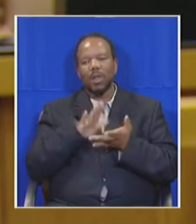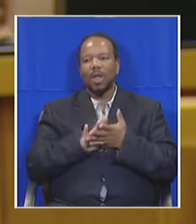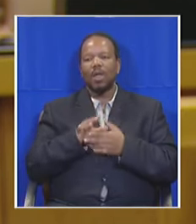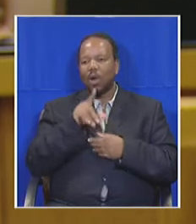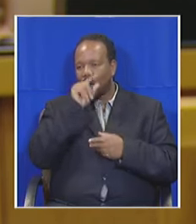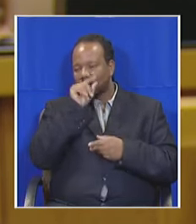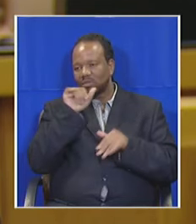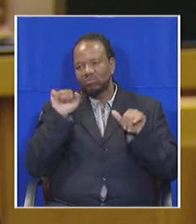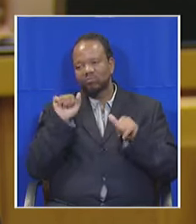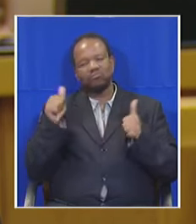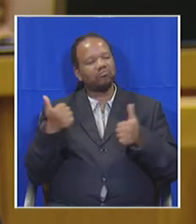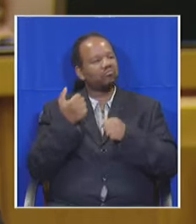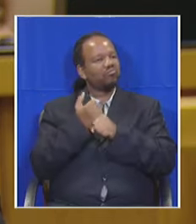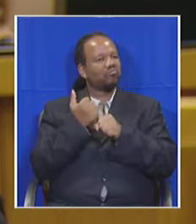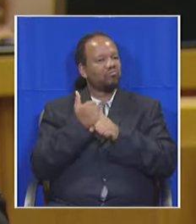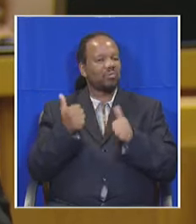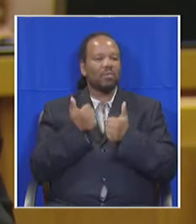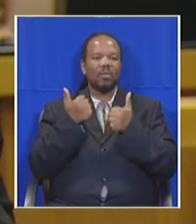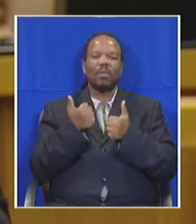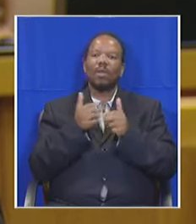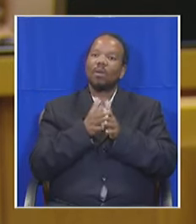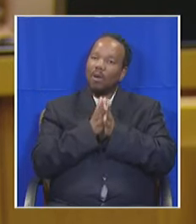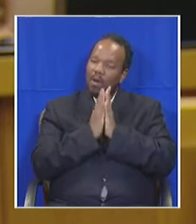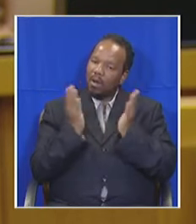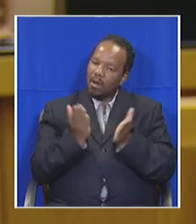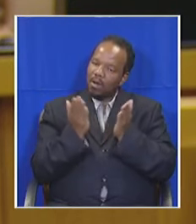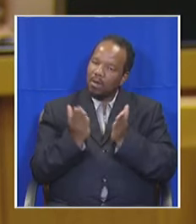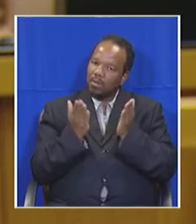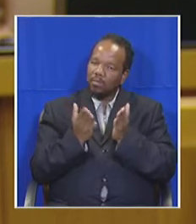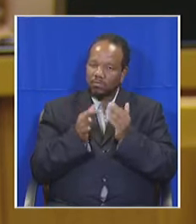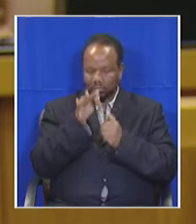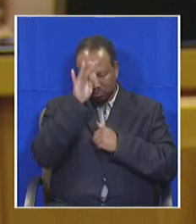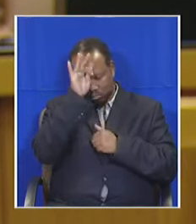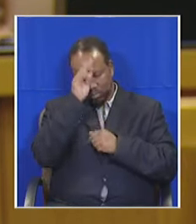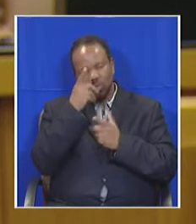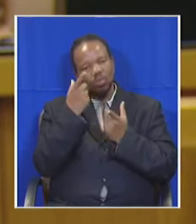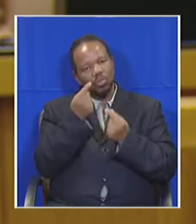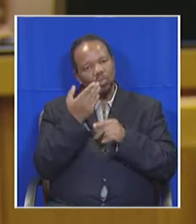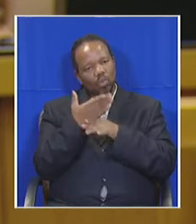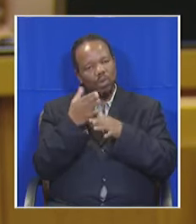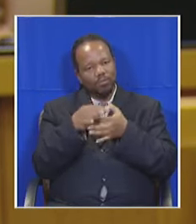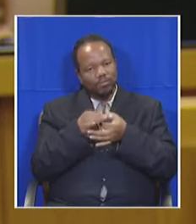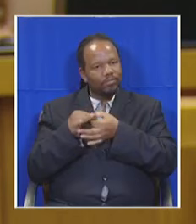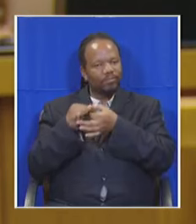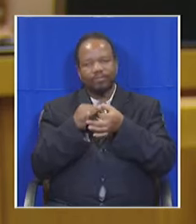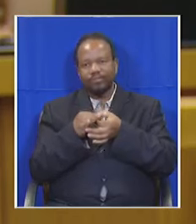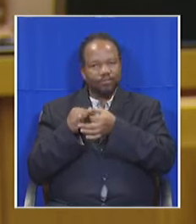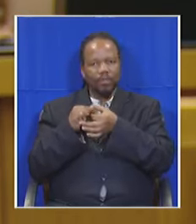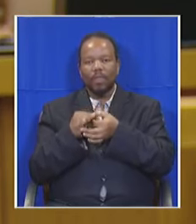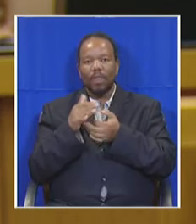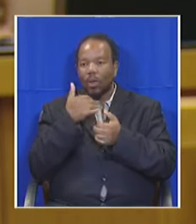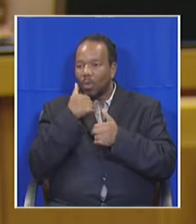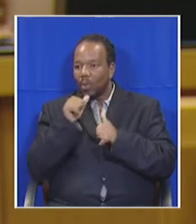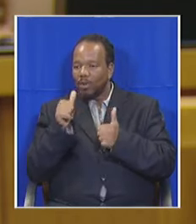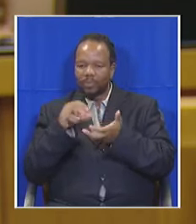well done, and encourage our law enforcement agencies to continue to cooperating in their war